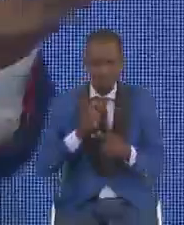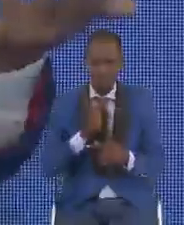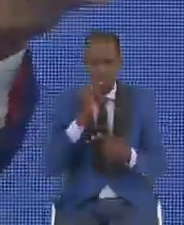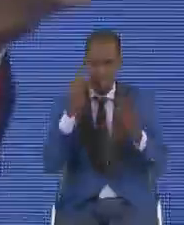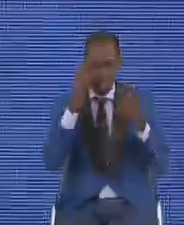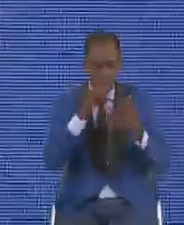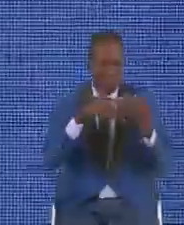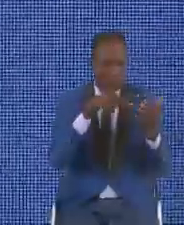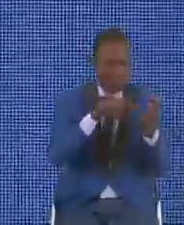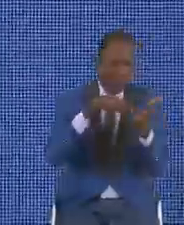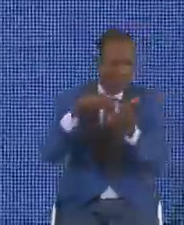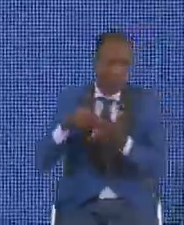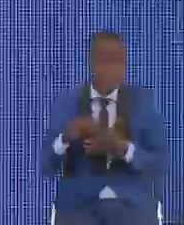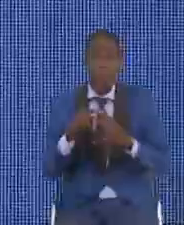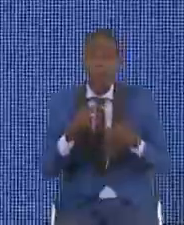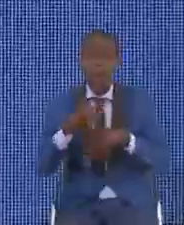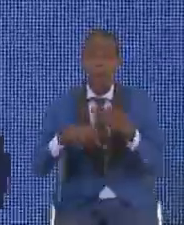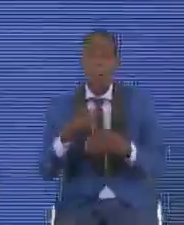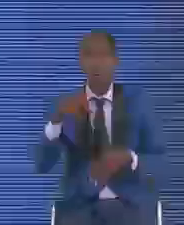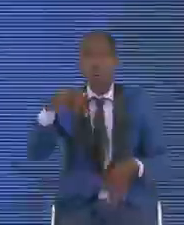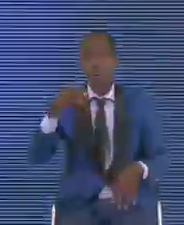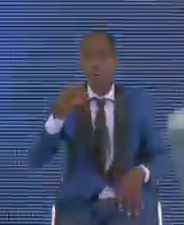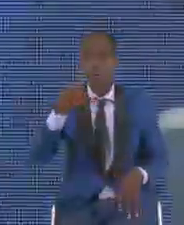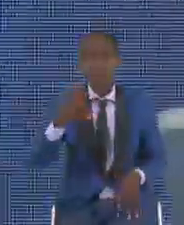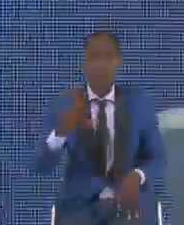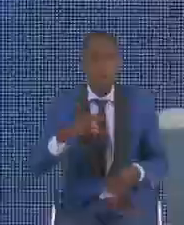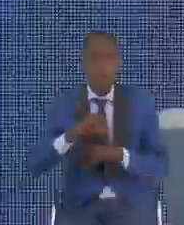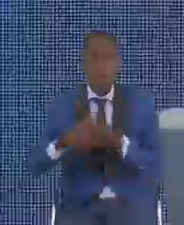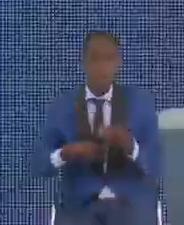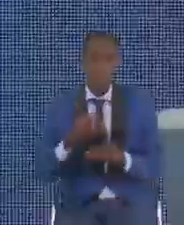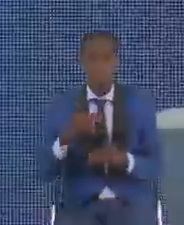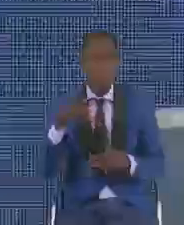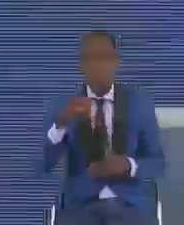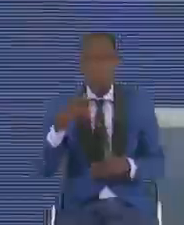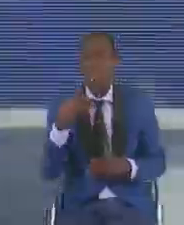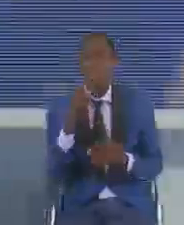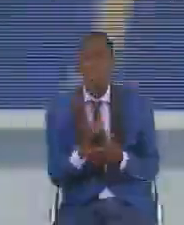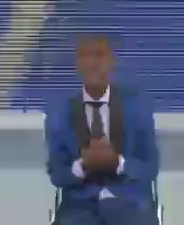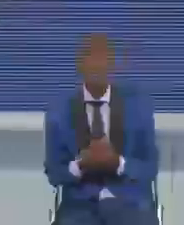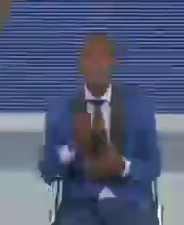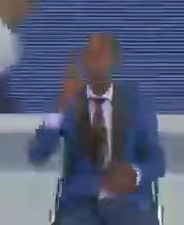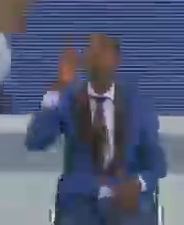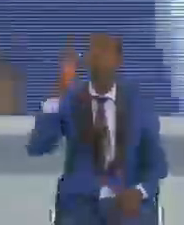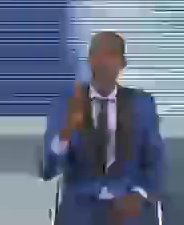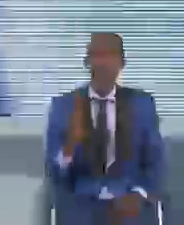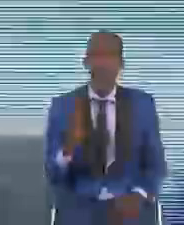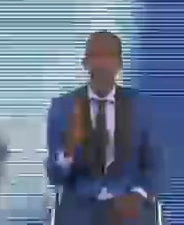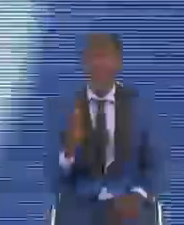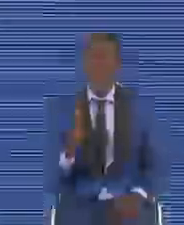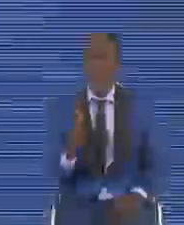that. But in the case of Paul the apostle, he said that God could even think of